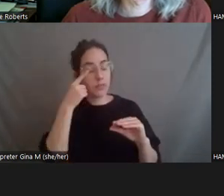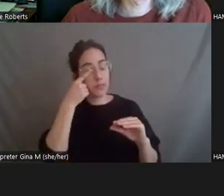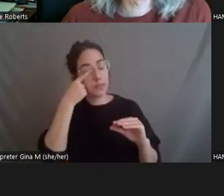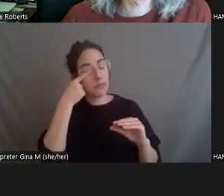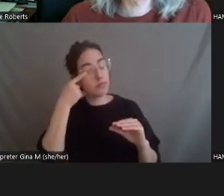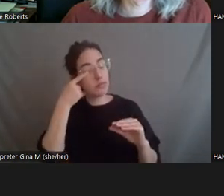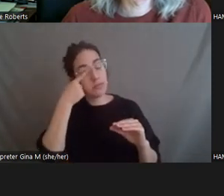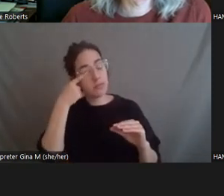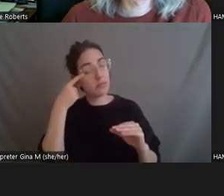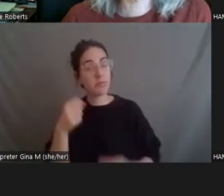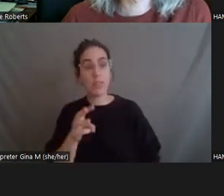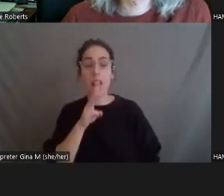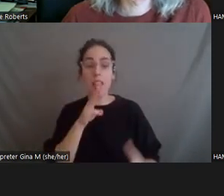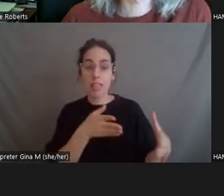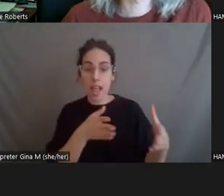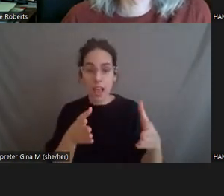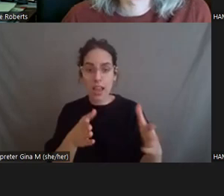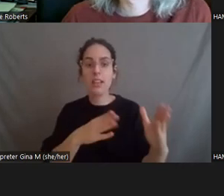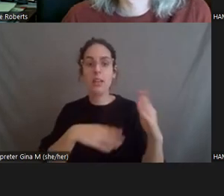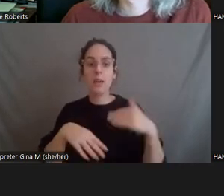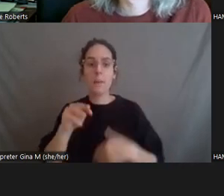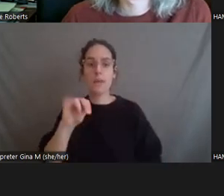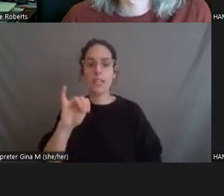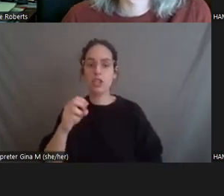seen. Fabulous, great work.